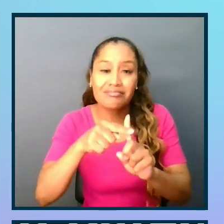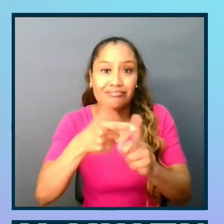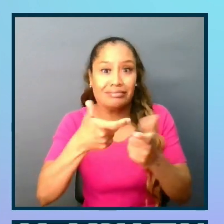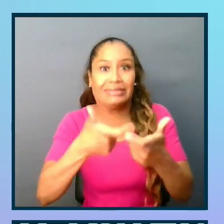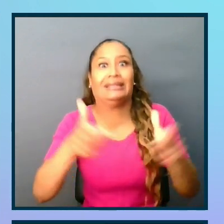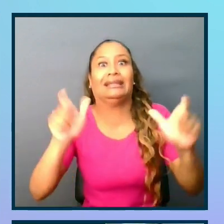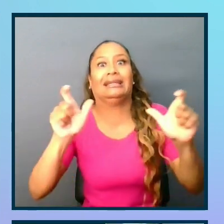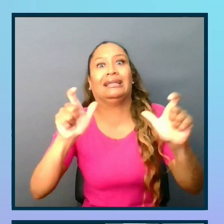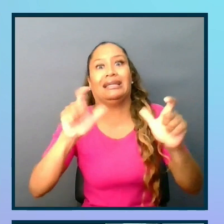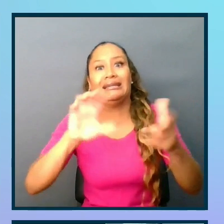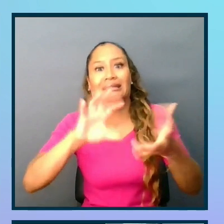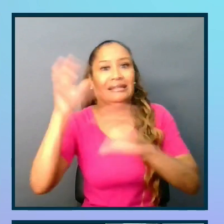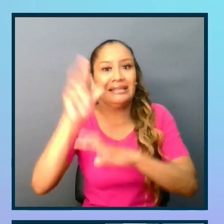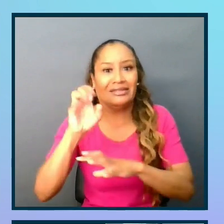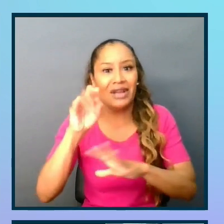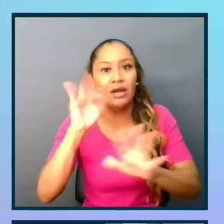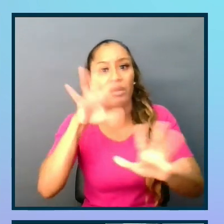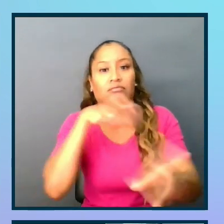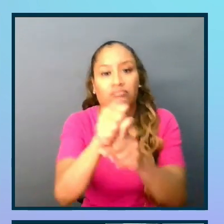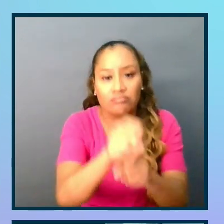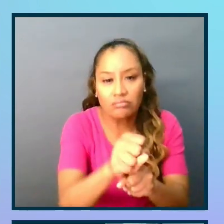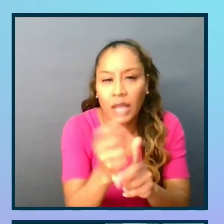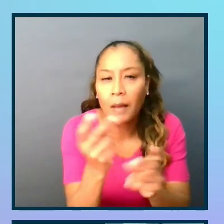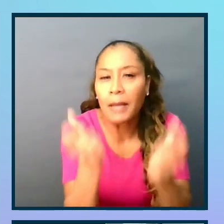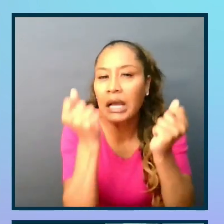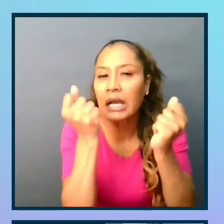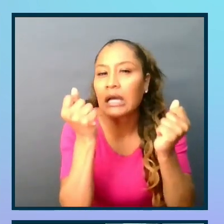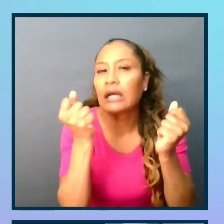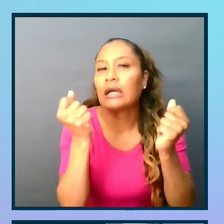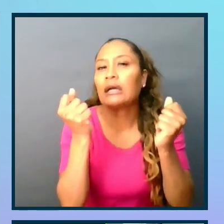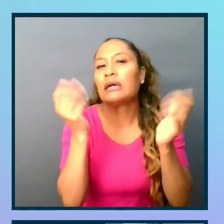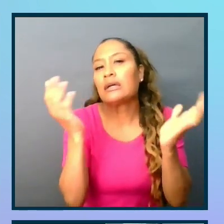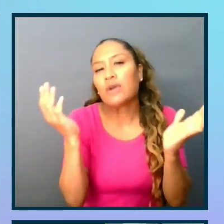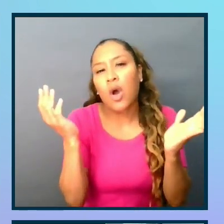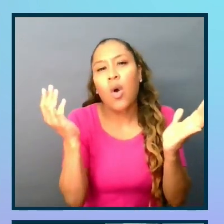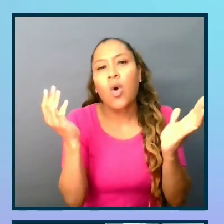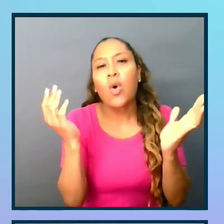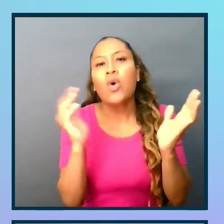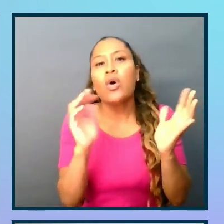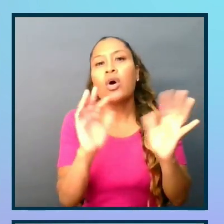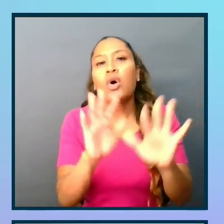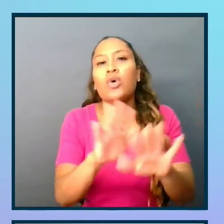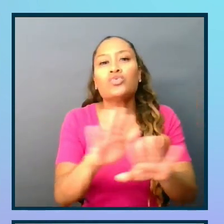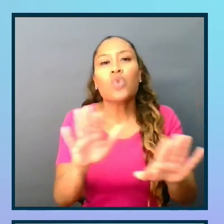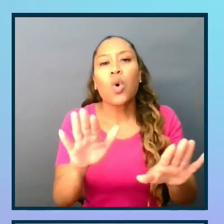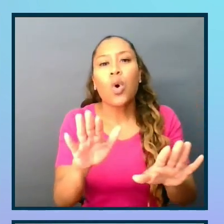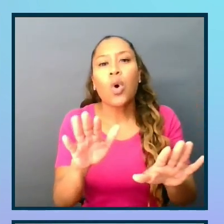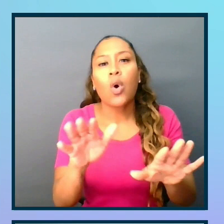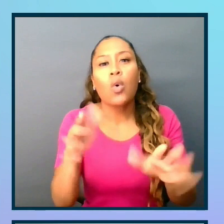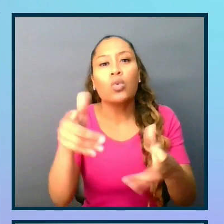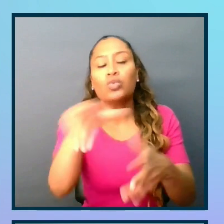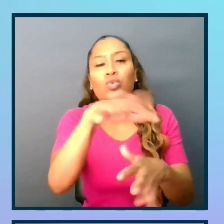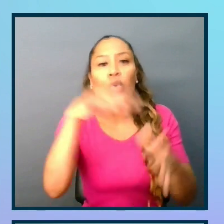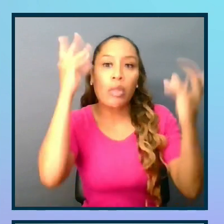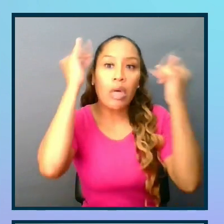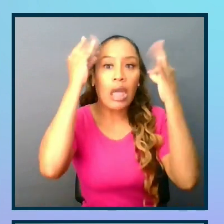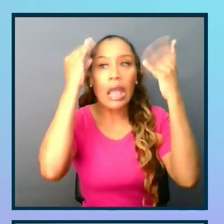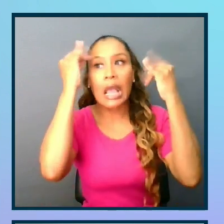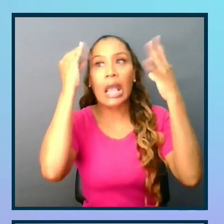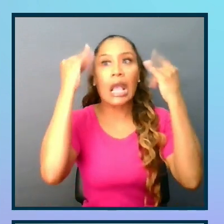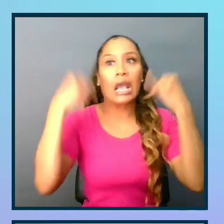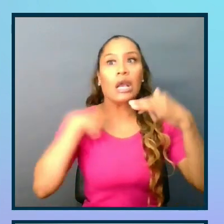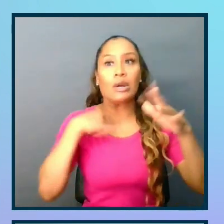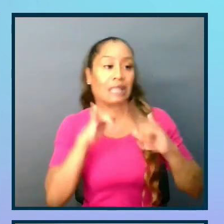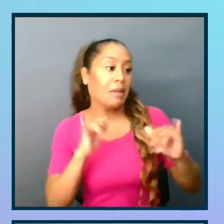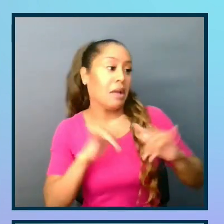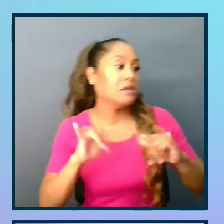care of them almost immediately. So just, don't think that because we're doing all of these things all at the same